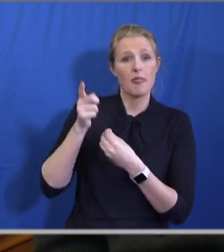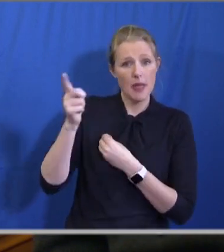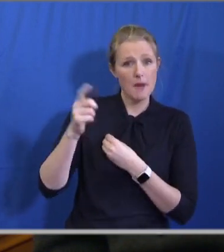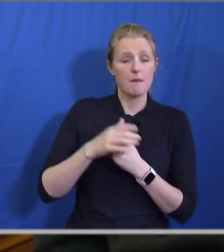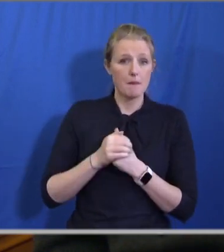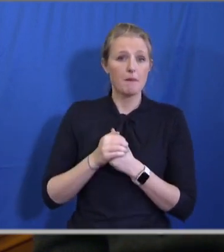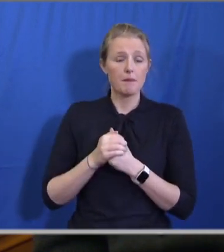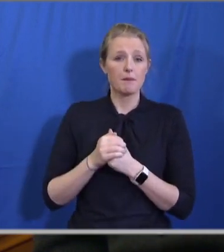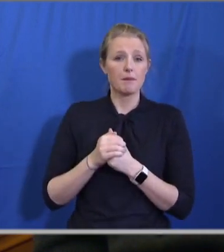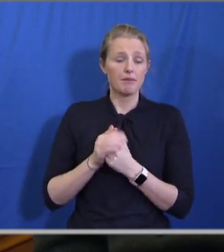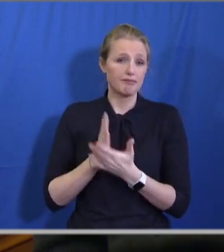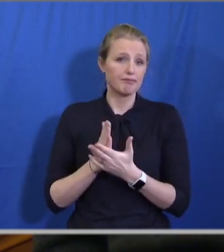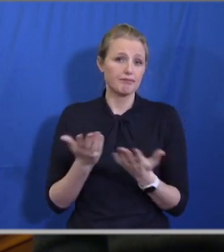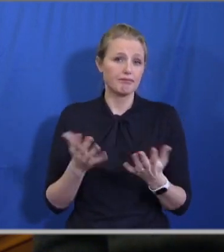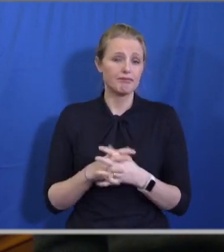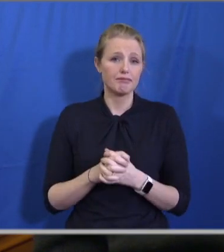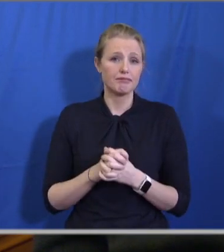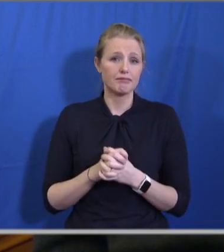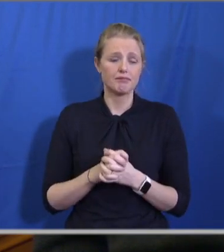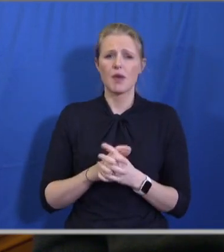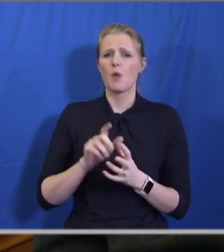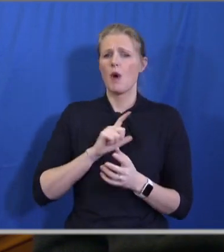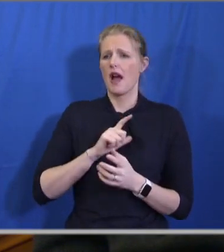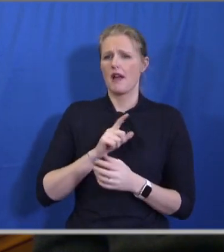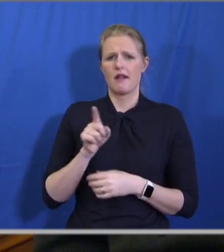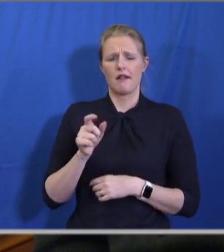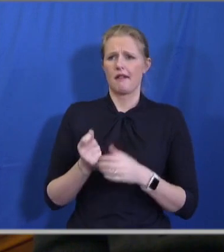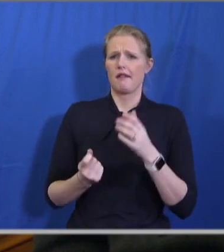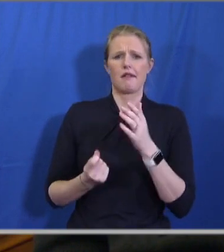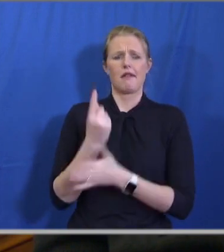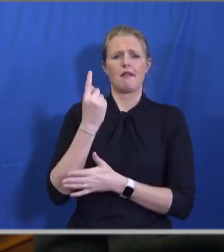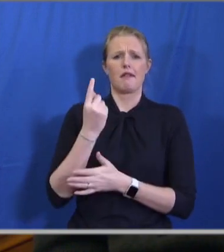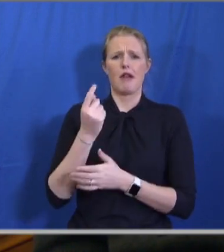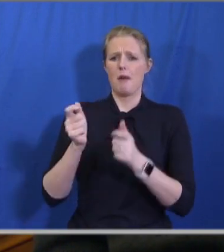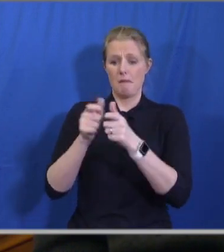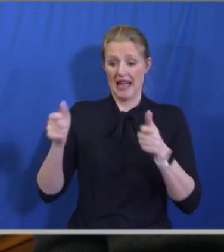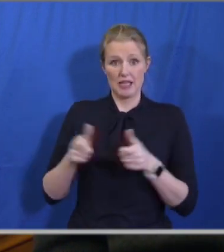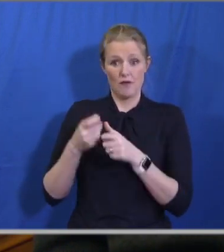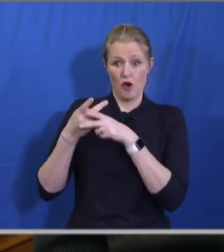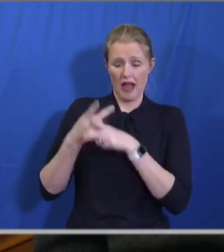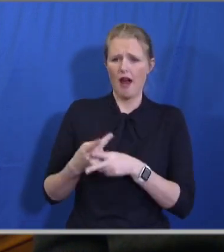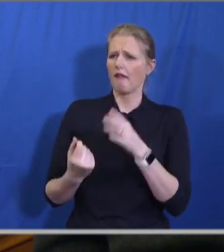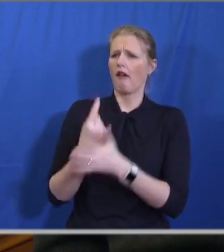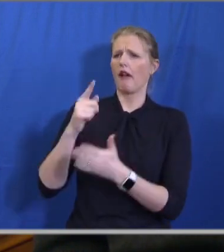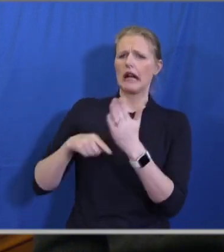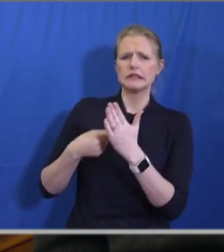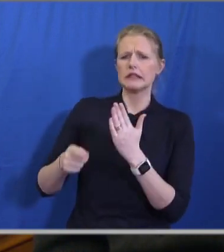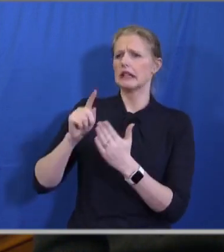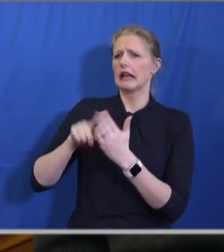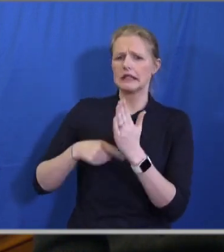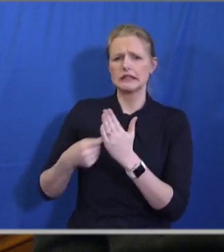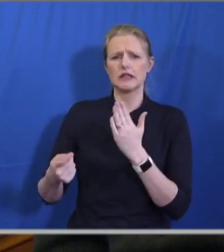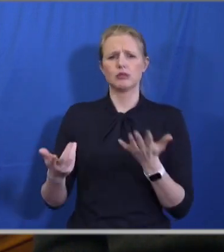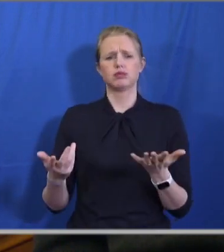contacting the trusts and cancelling packages they themselves chose. The results are an added burden to the